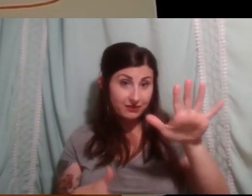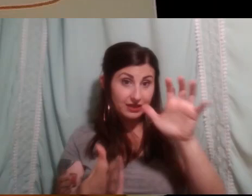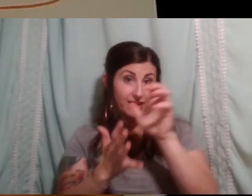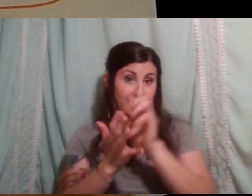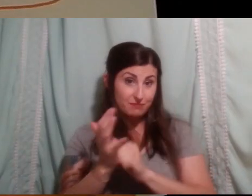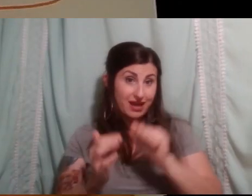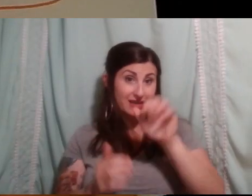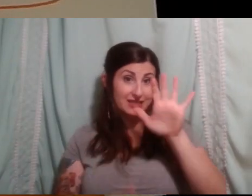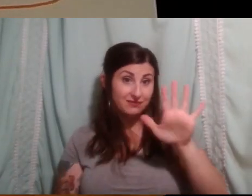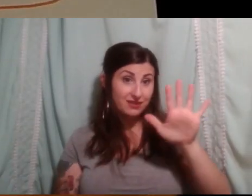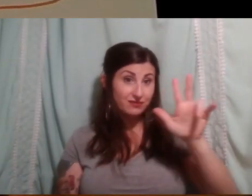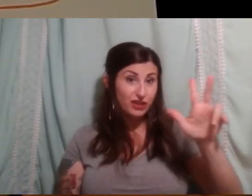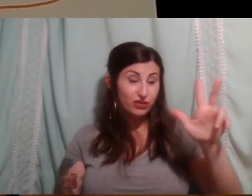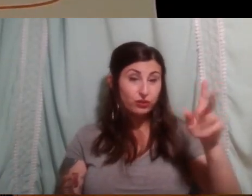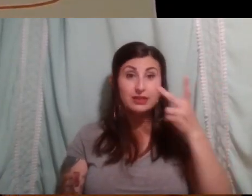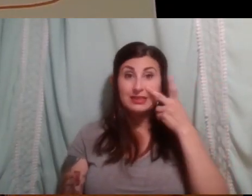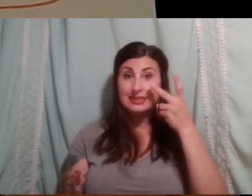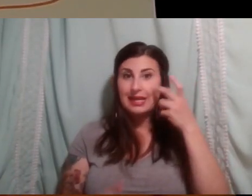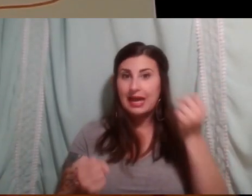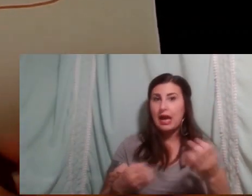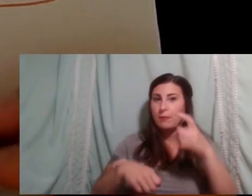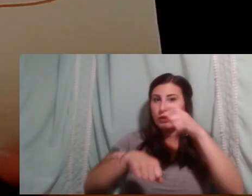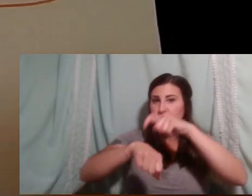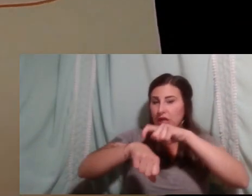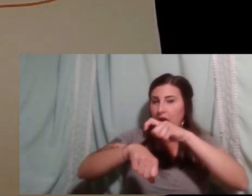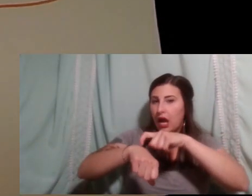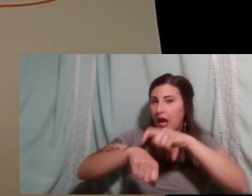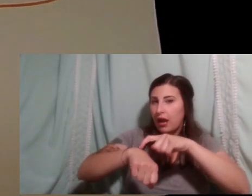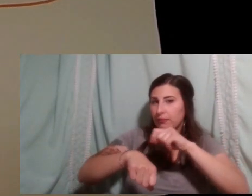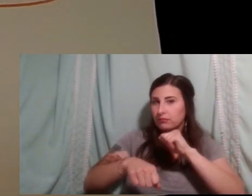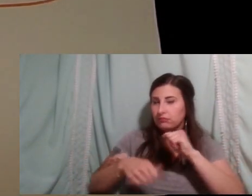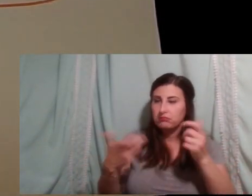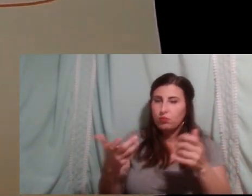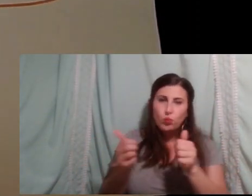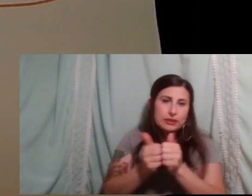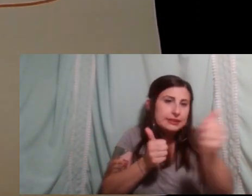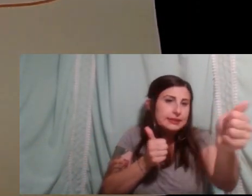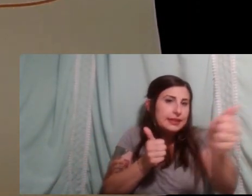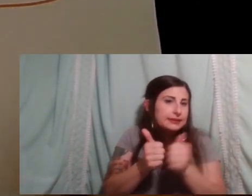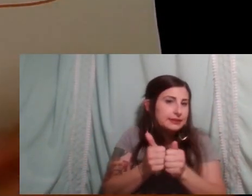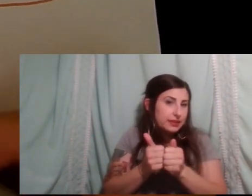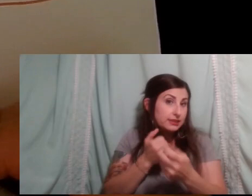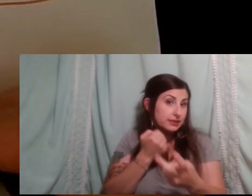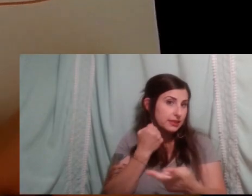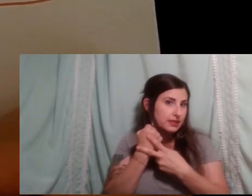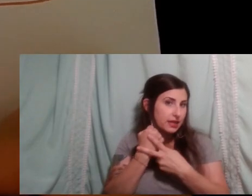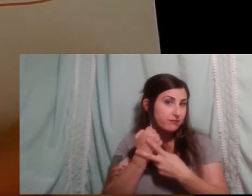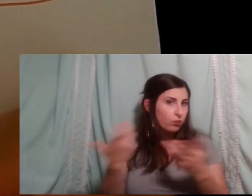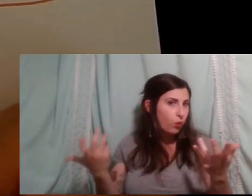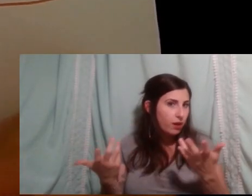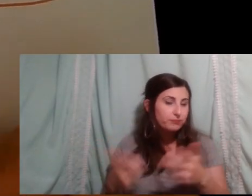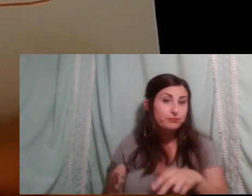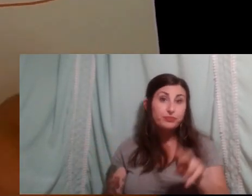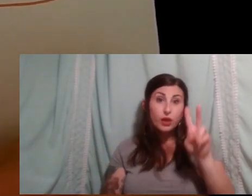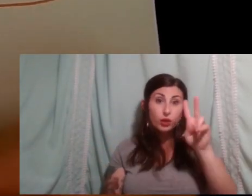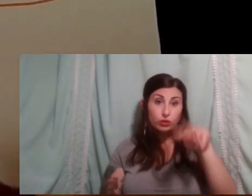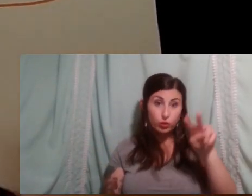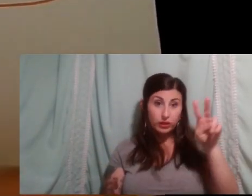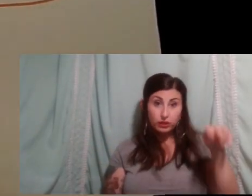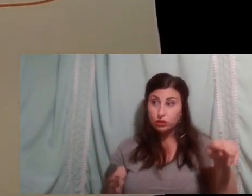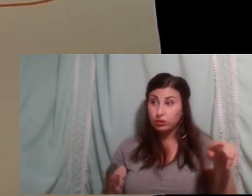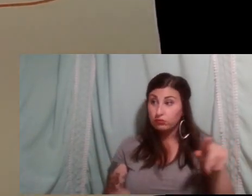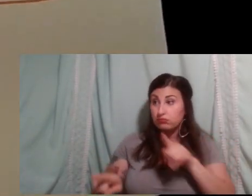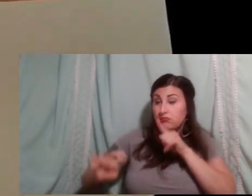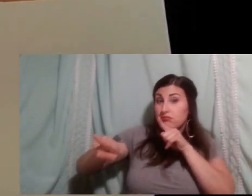75 minus 53 to see how much time is saved. Well, what distance is saved?